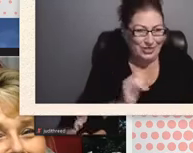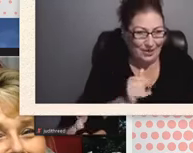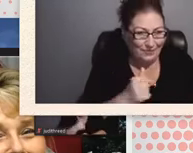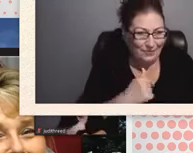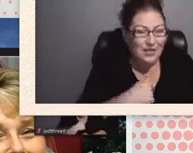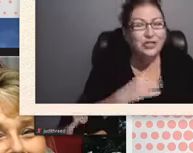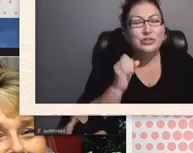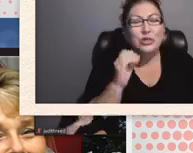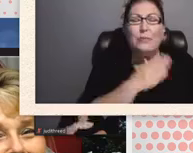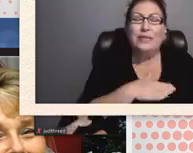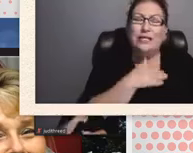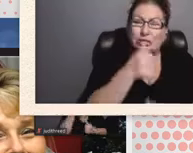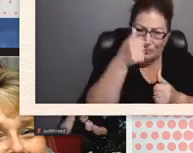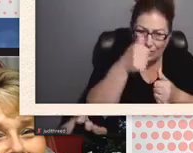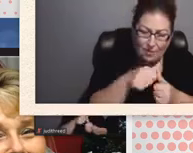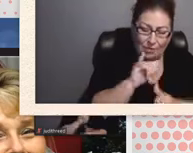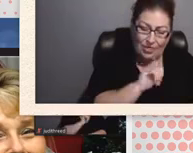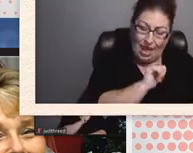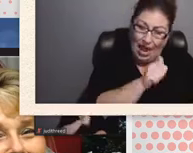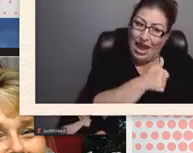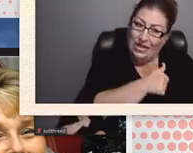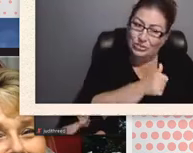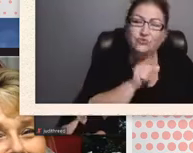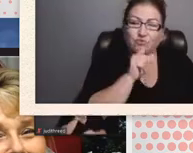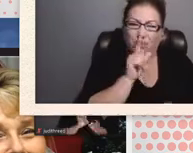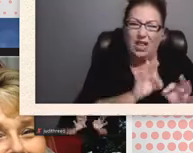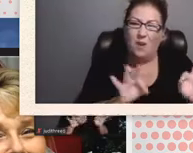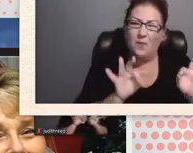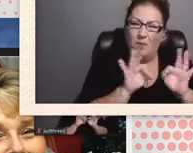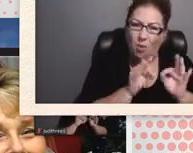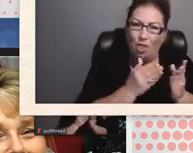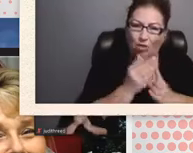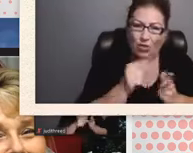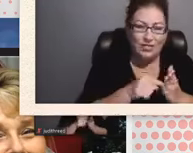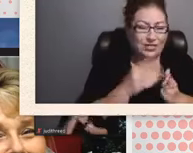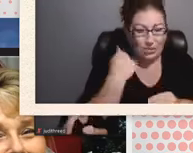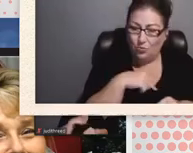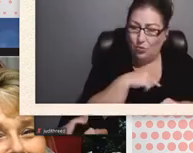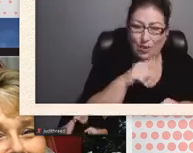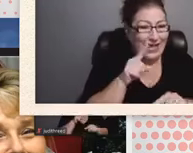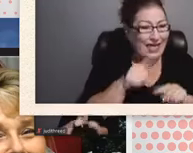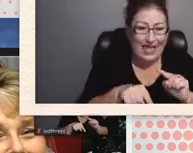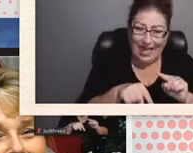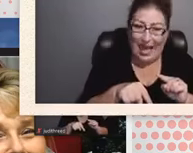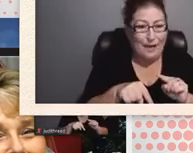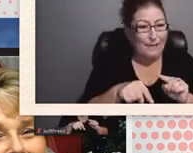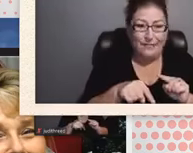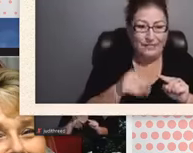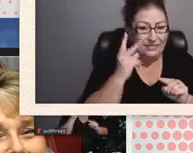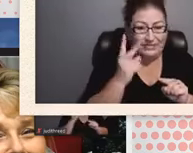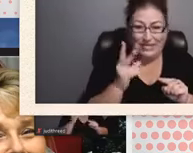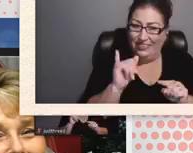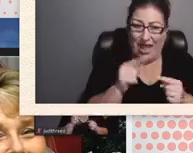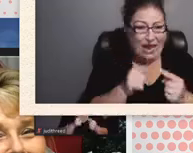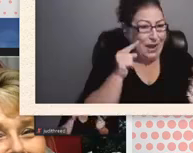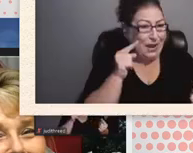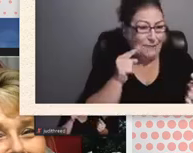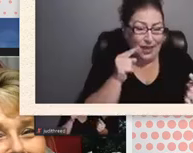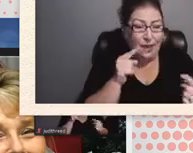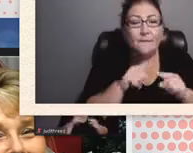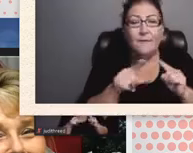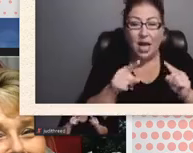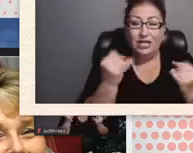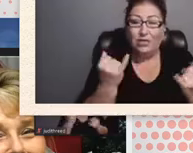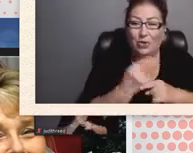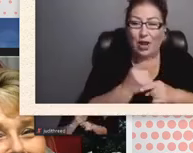remember that attitude is really important through all of this, because we can't see this enemy. But today we're going to share with